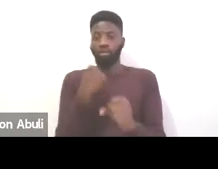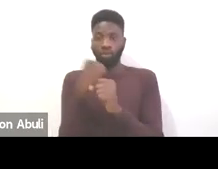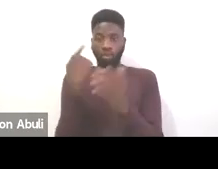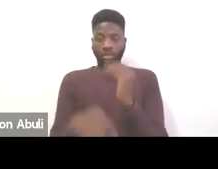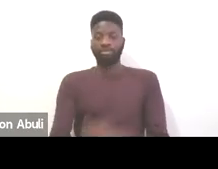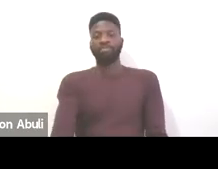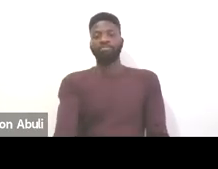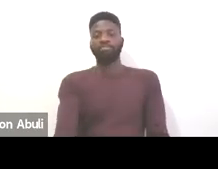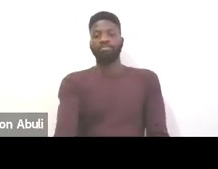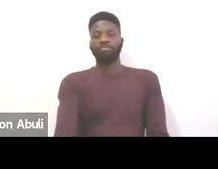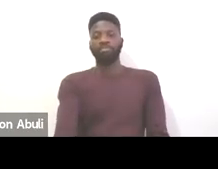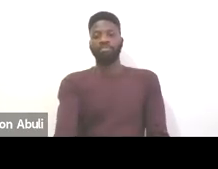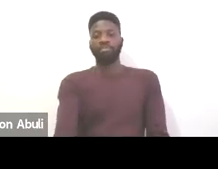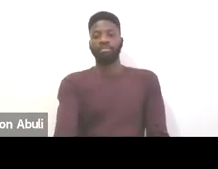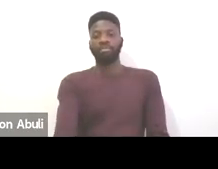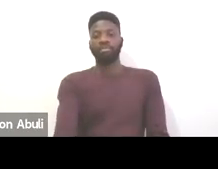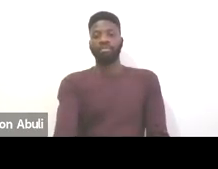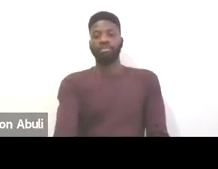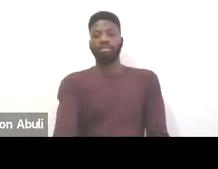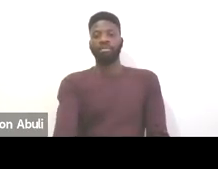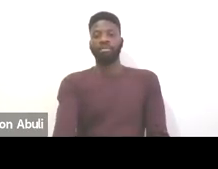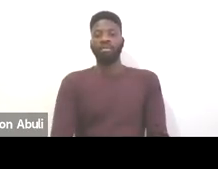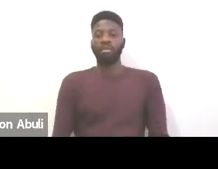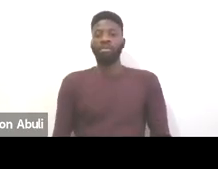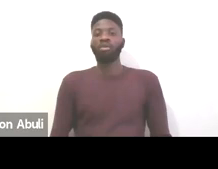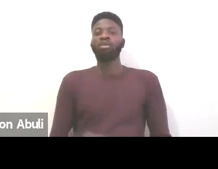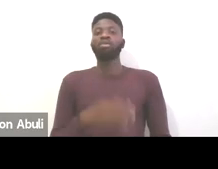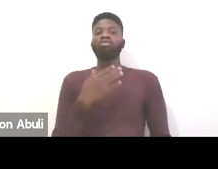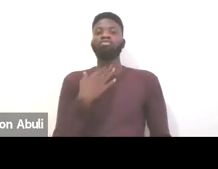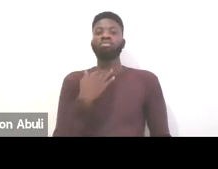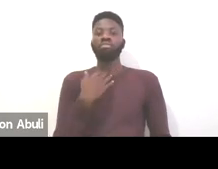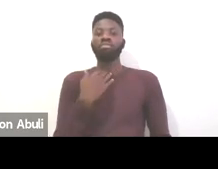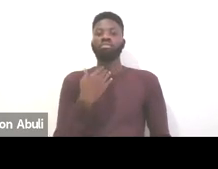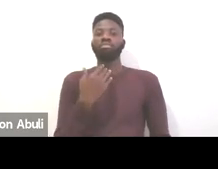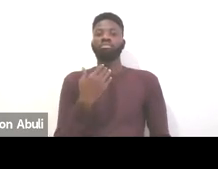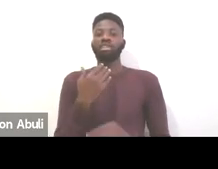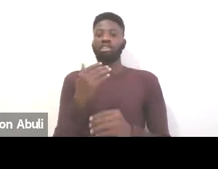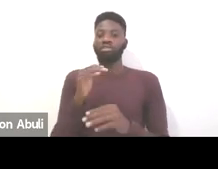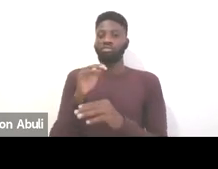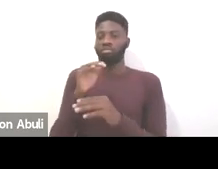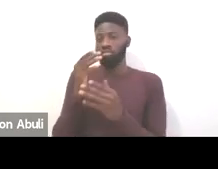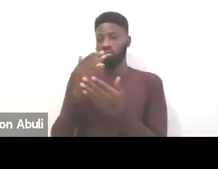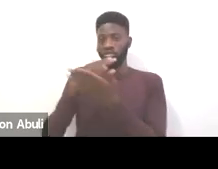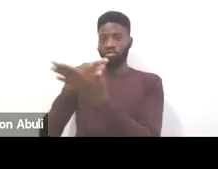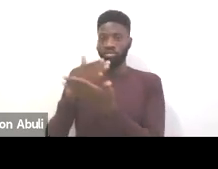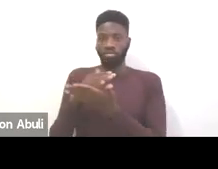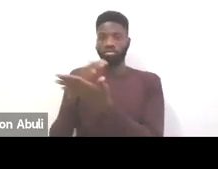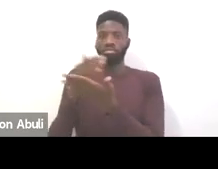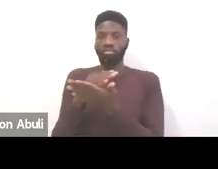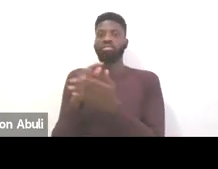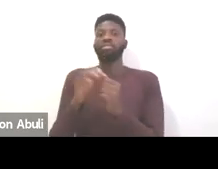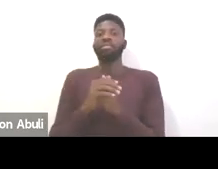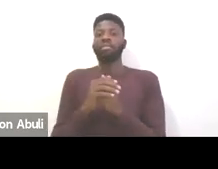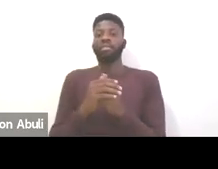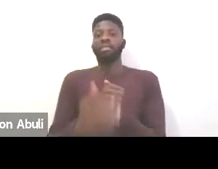I'll just share with you two CVs so that maybe we can see whether you're seeing, you can tell me what you realize,